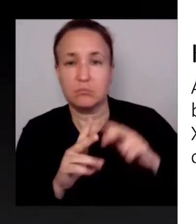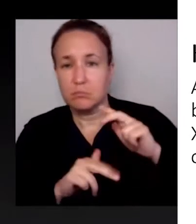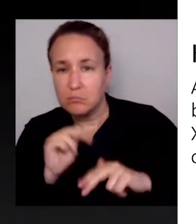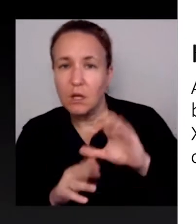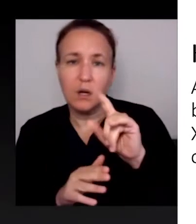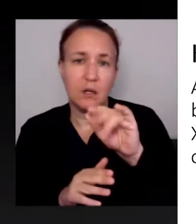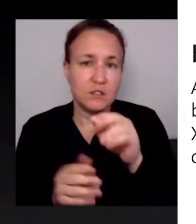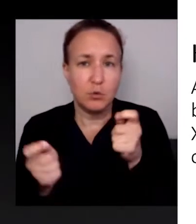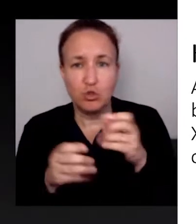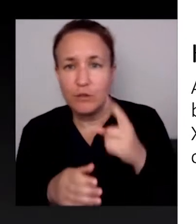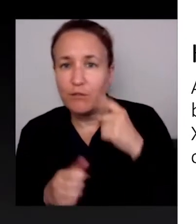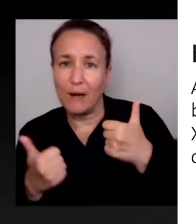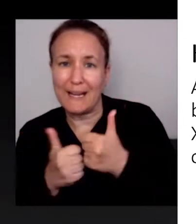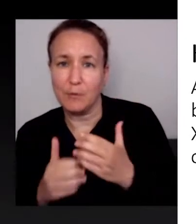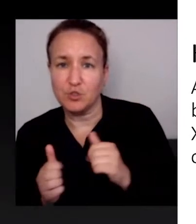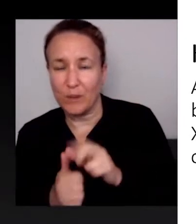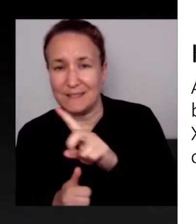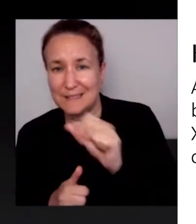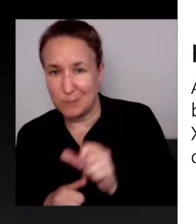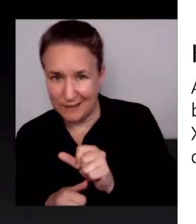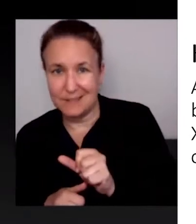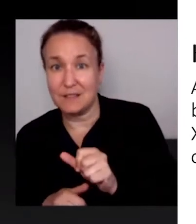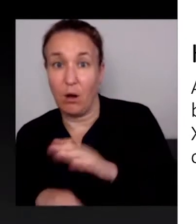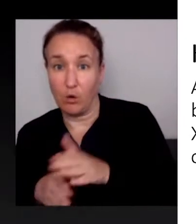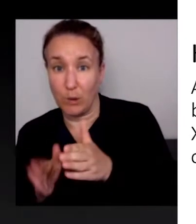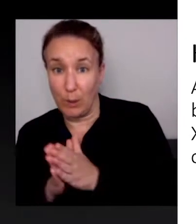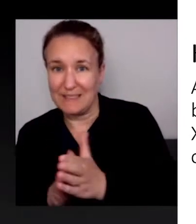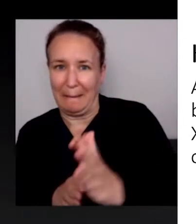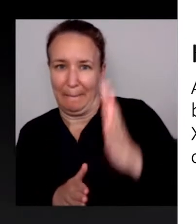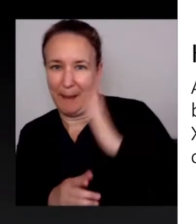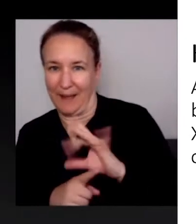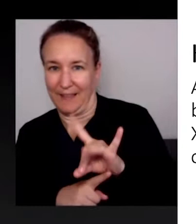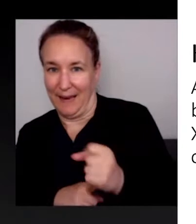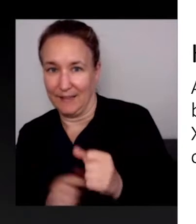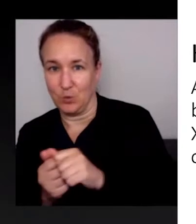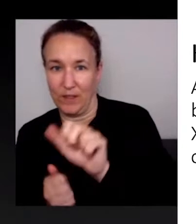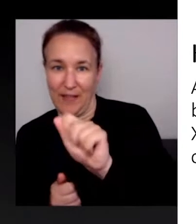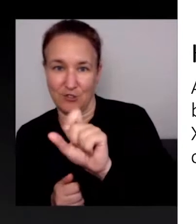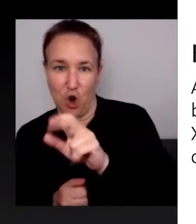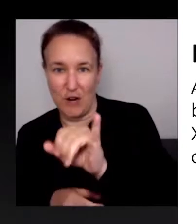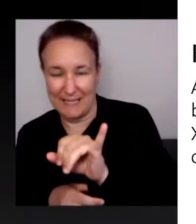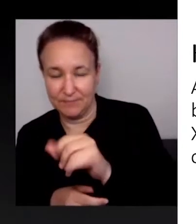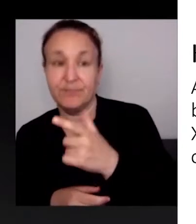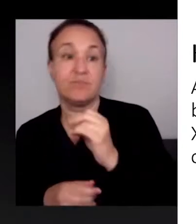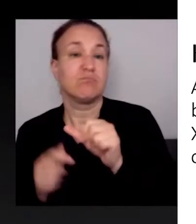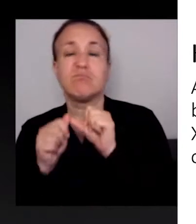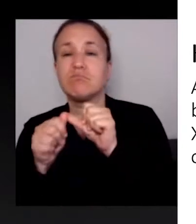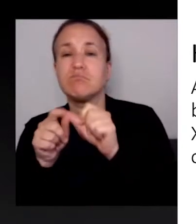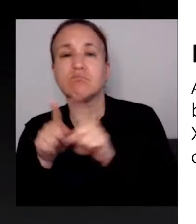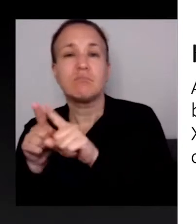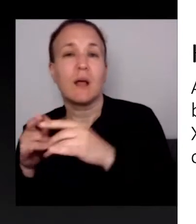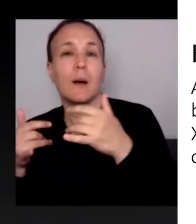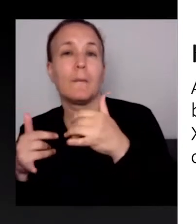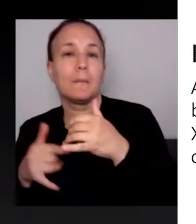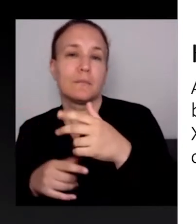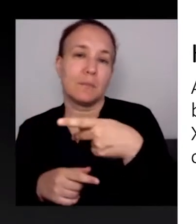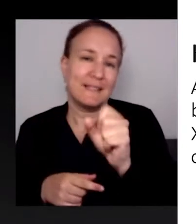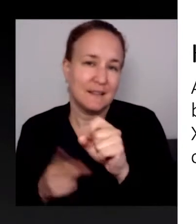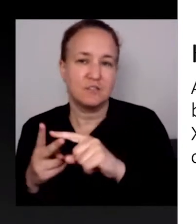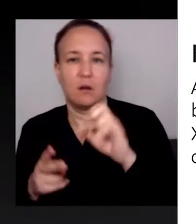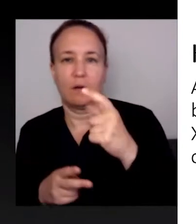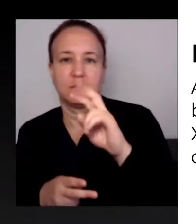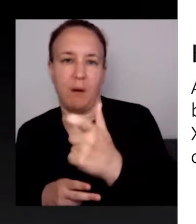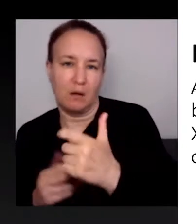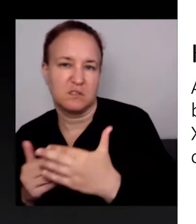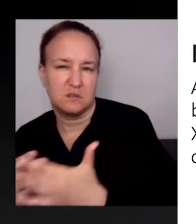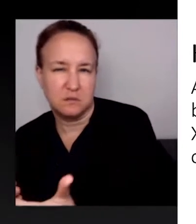with disabilities on request back in the 80s with the Atari, and continuing as the PlayStation and Xbox came out. The